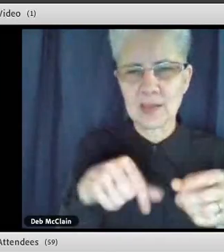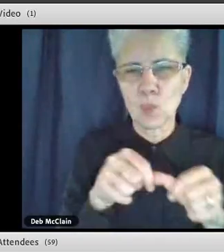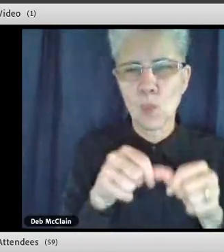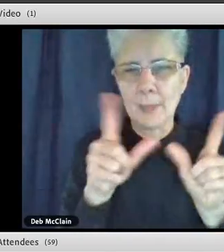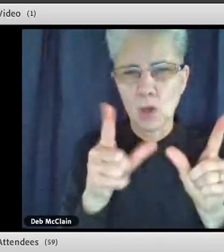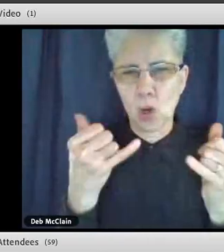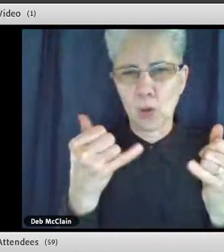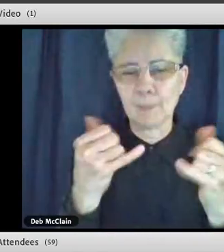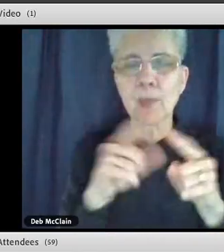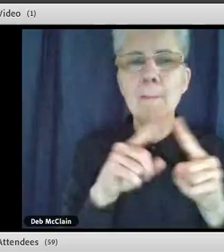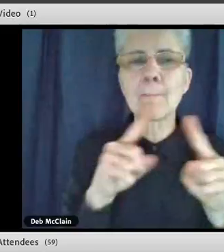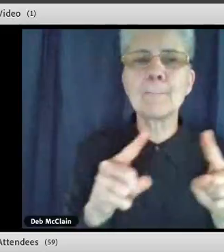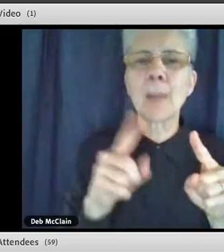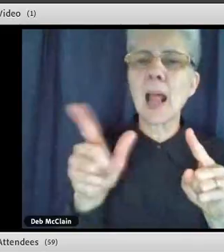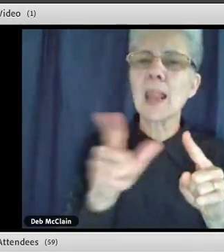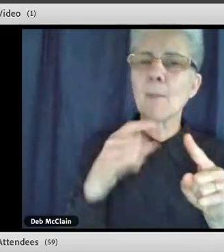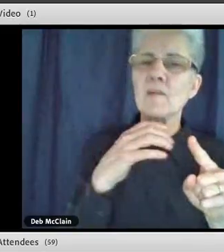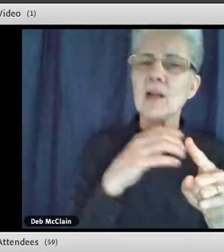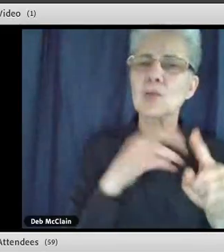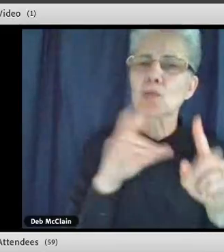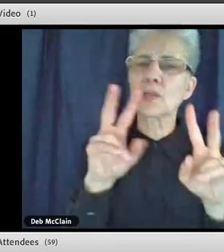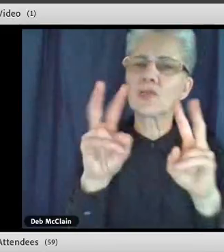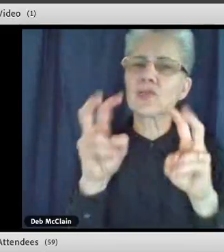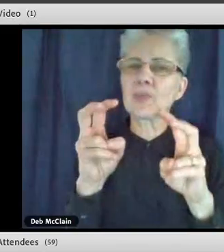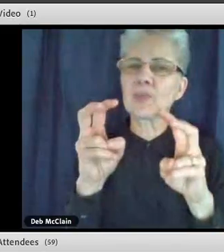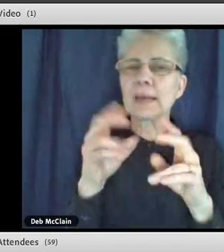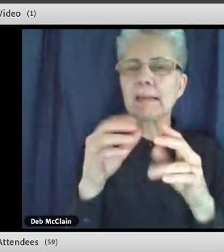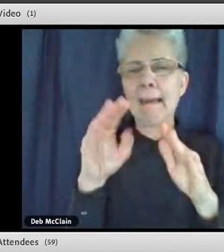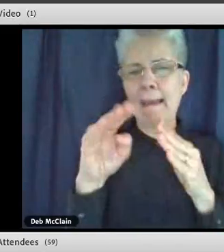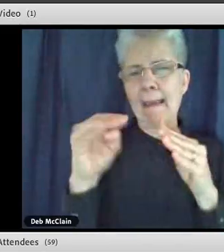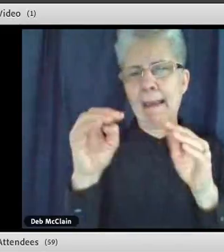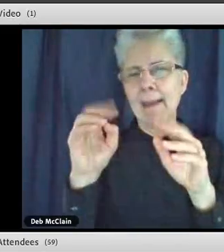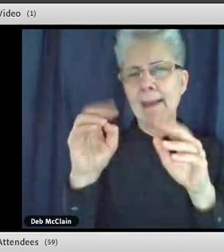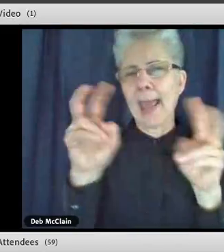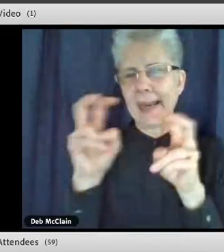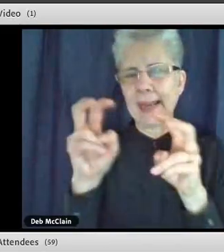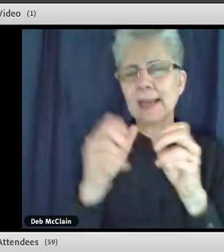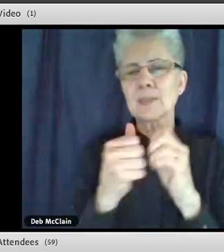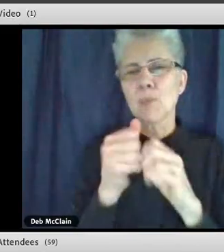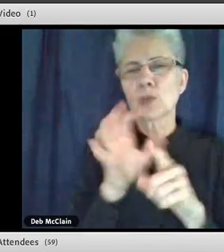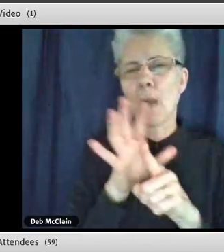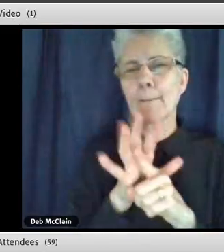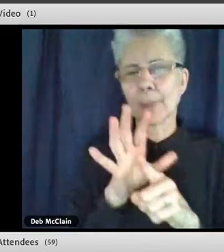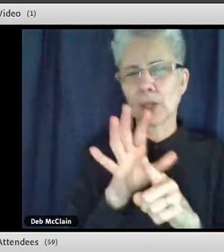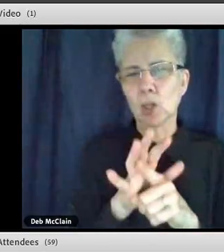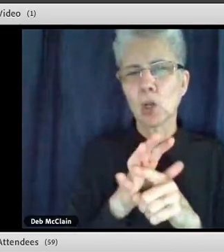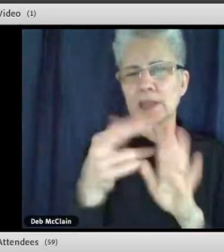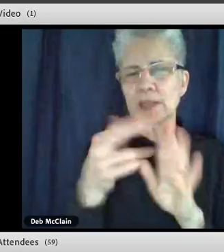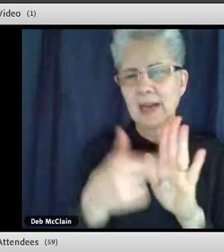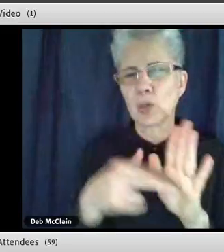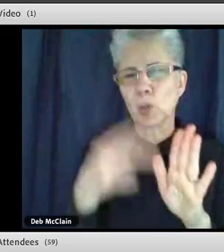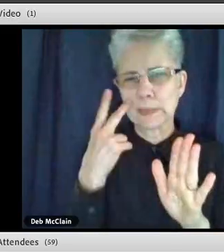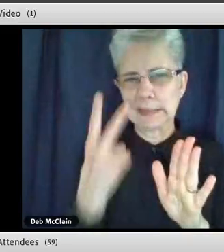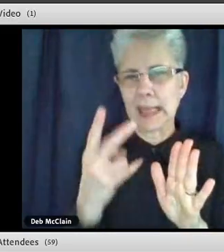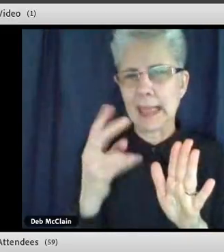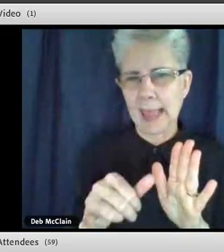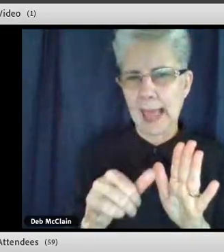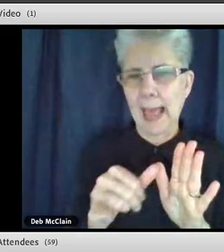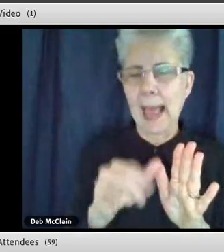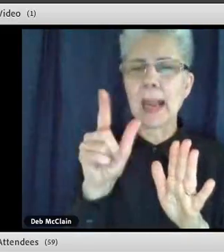But Library of Congress subject headings is probably the most popular subject cataloging standard that you'll see in a library